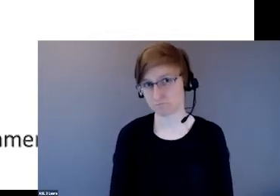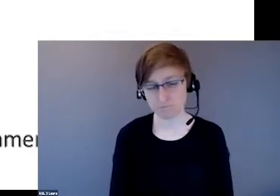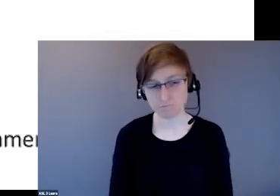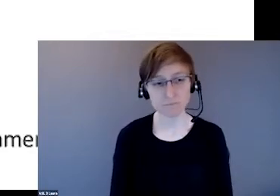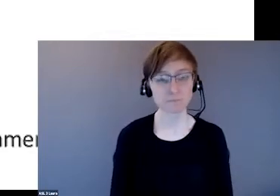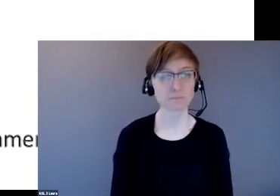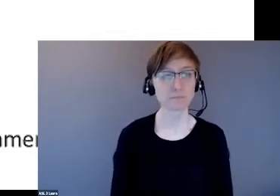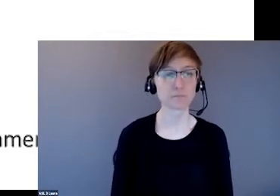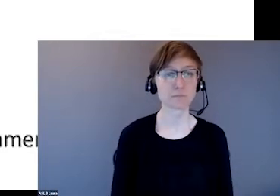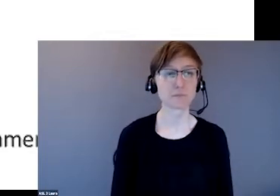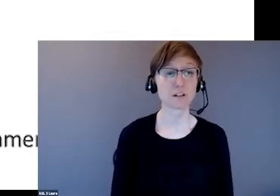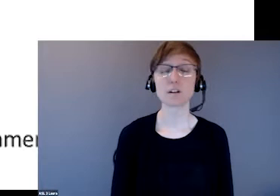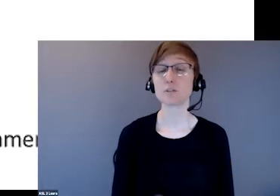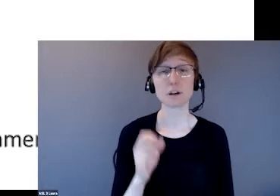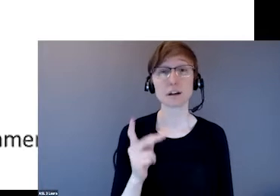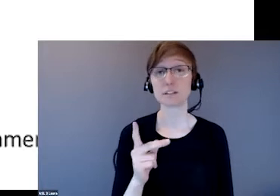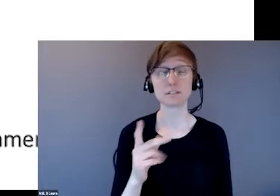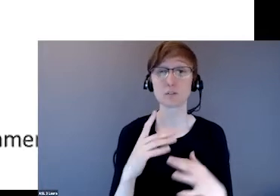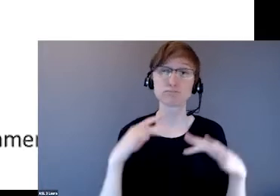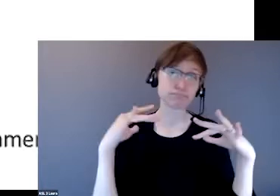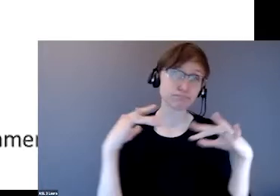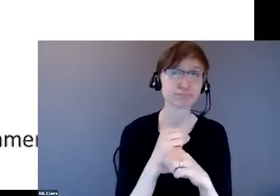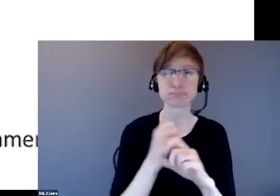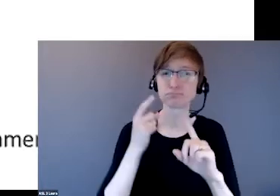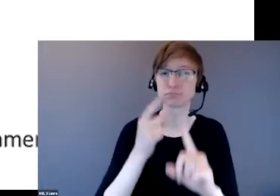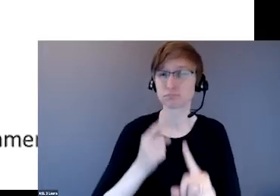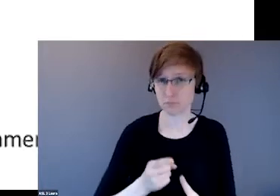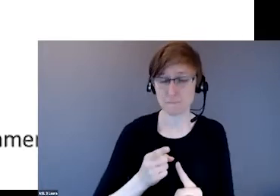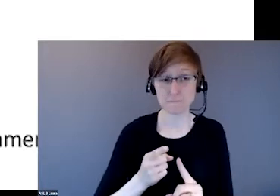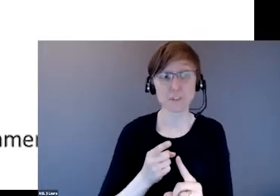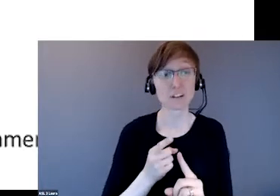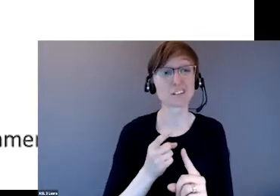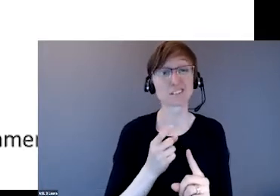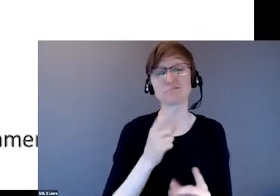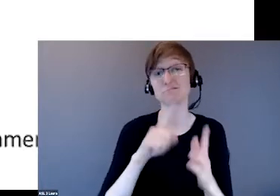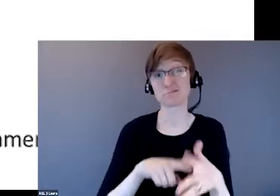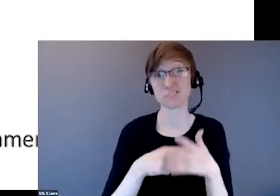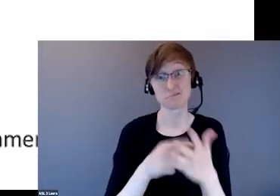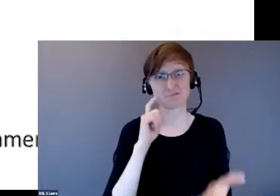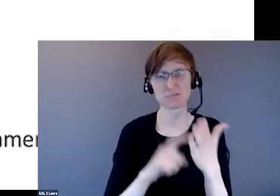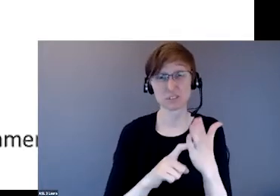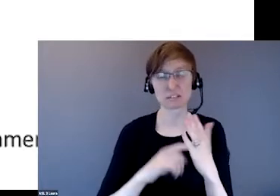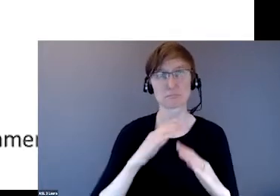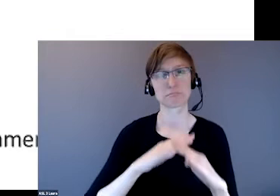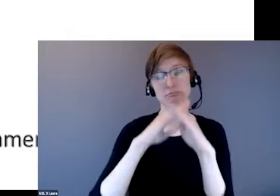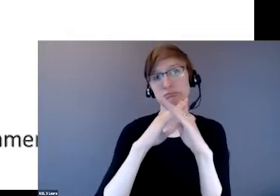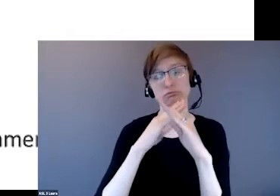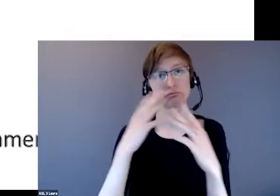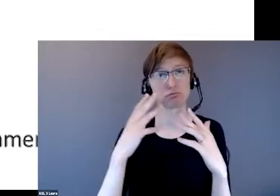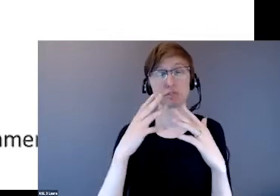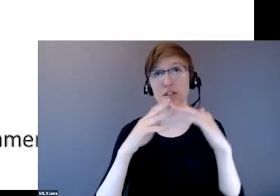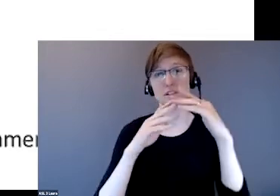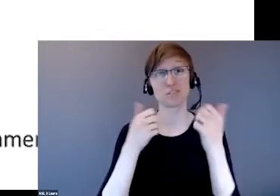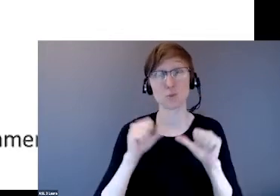barriers that are the glass ceiling, the glass cliff, and glass partitions, but we